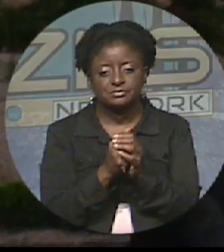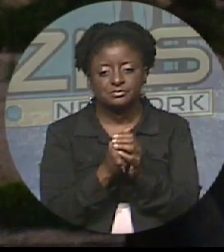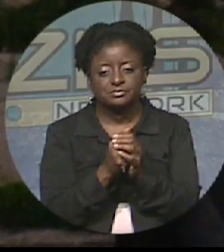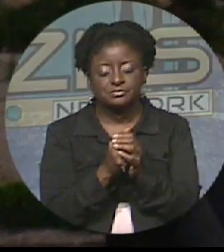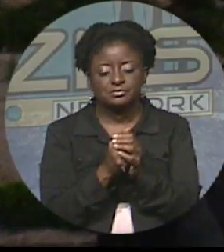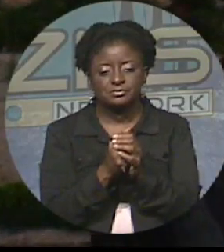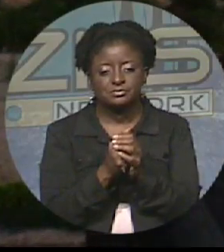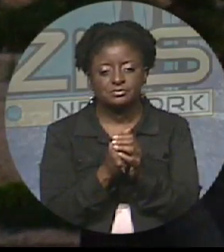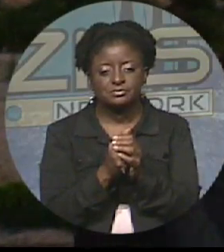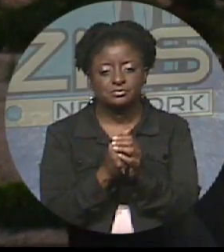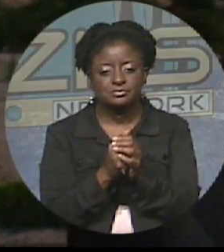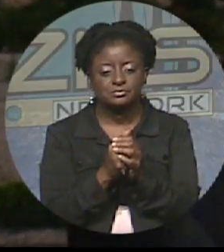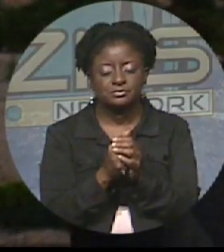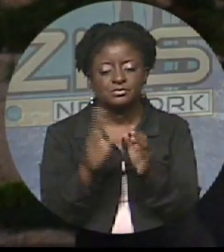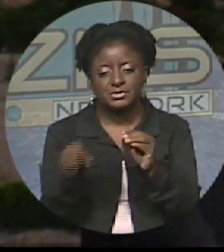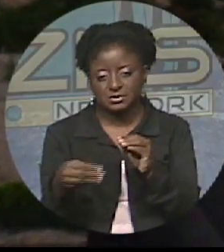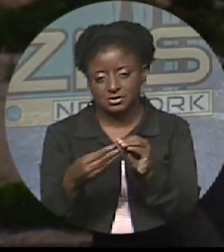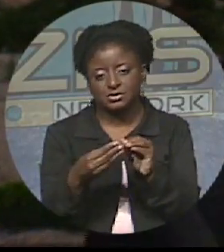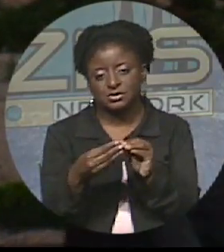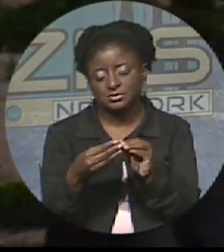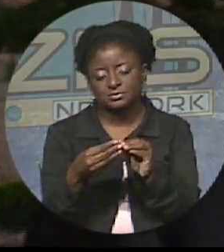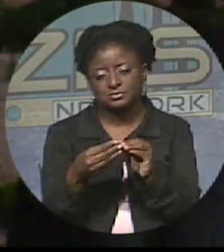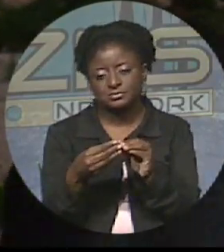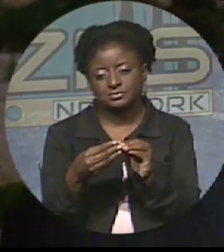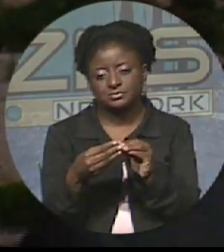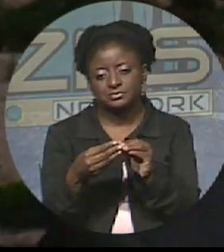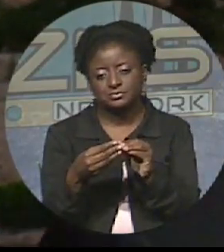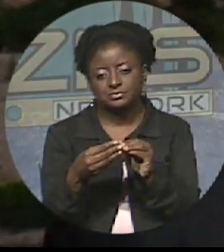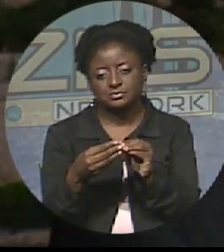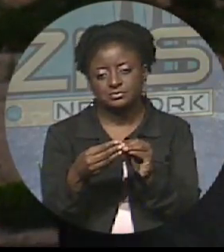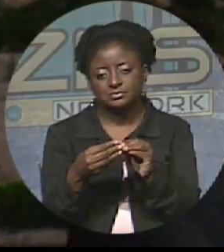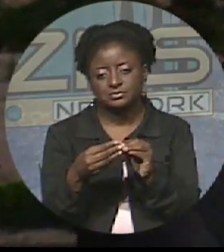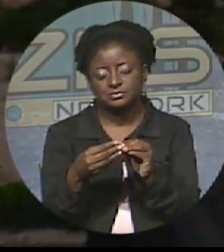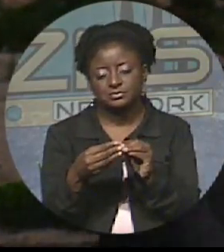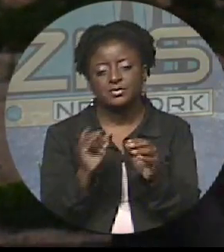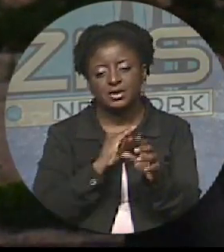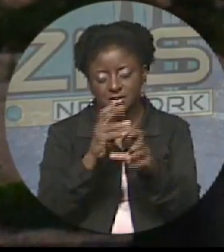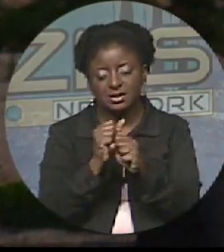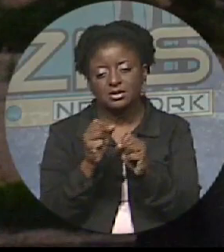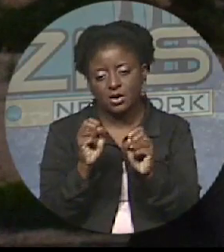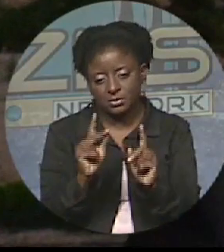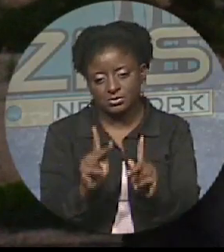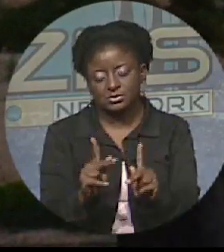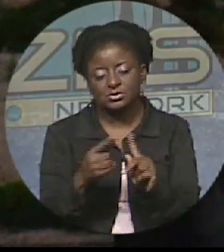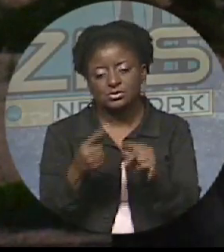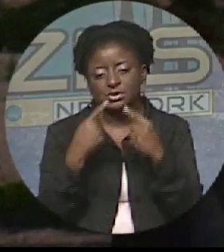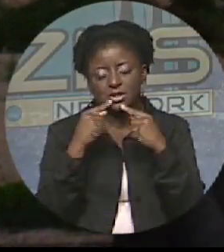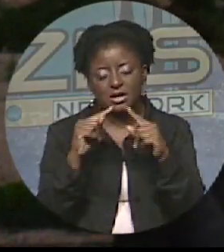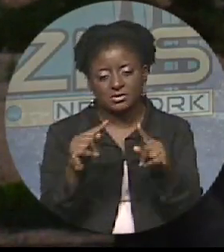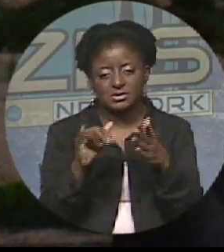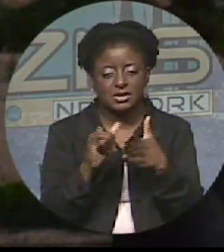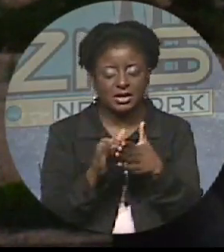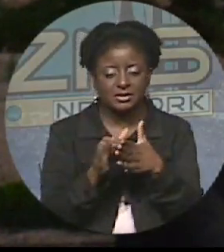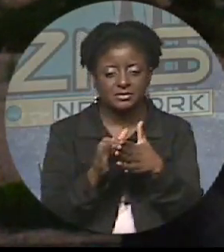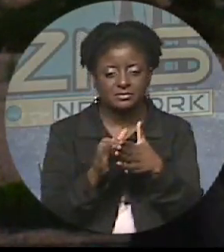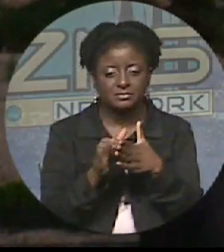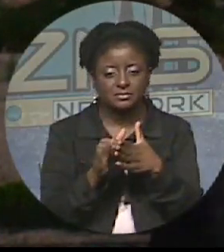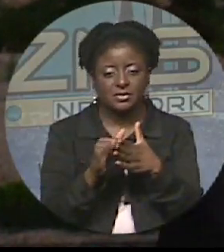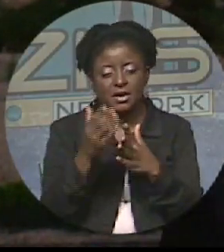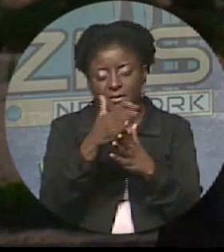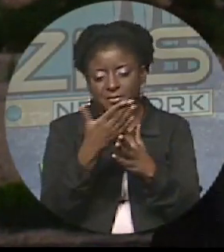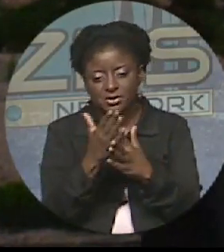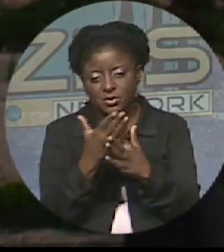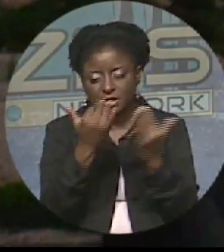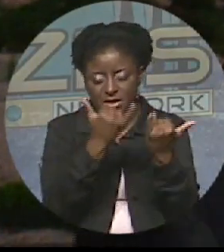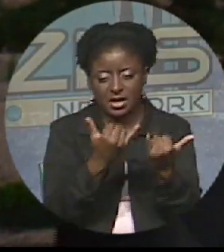businesses need. In addition to that, I suppose I can take this opportunity to announce that sometime between now